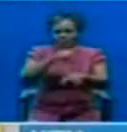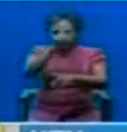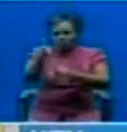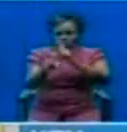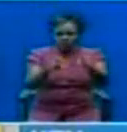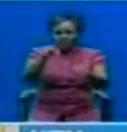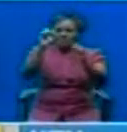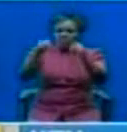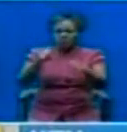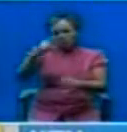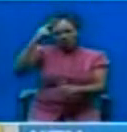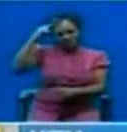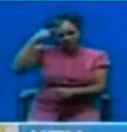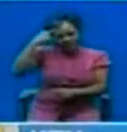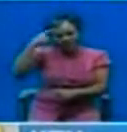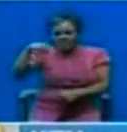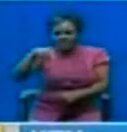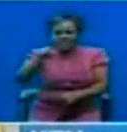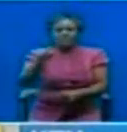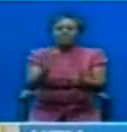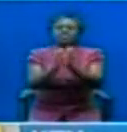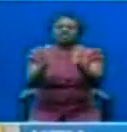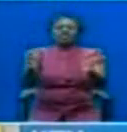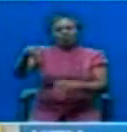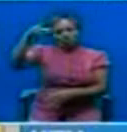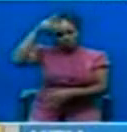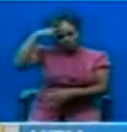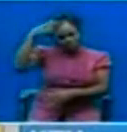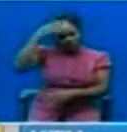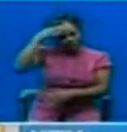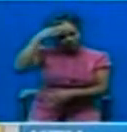can actually think for themselves and know general knowledge. Catherine Omwando, KTN.